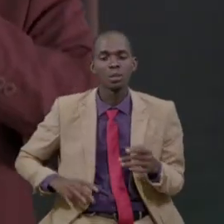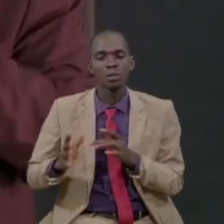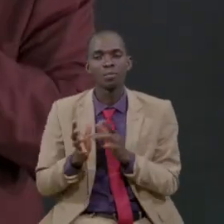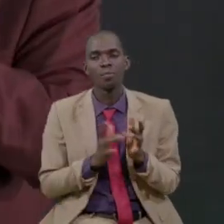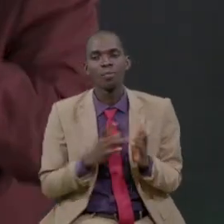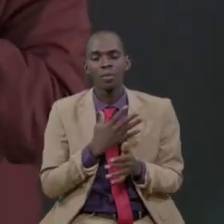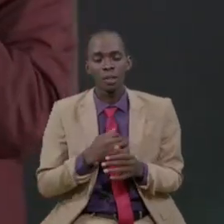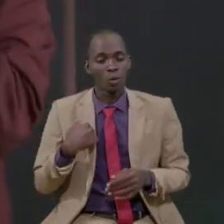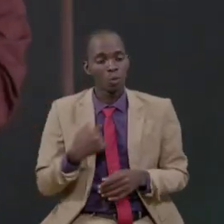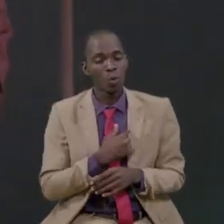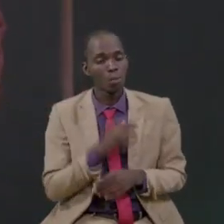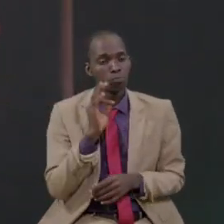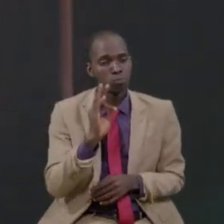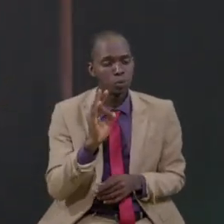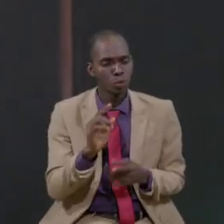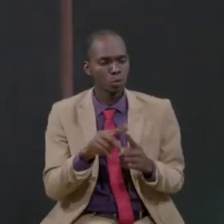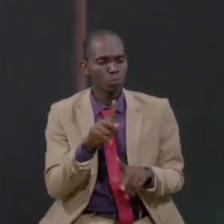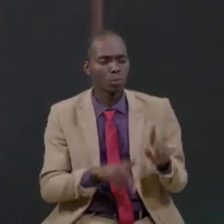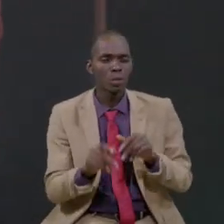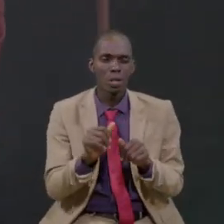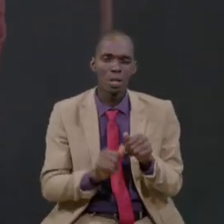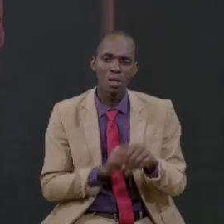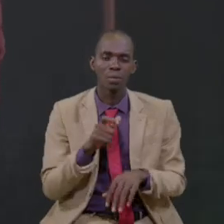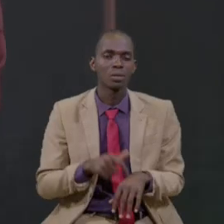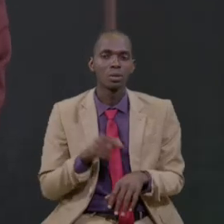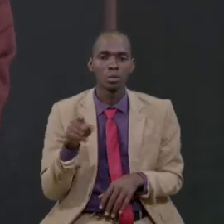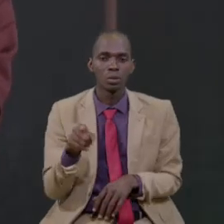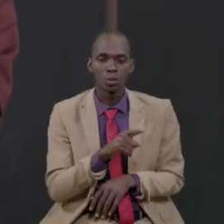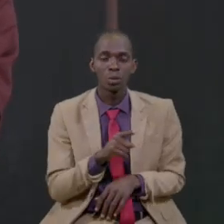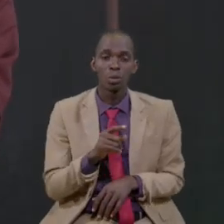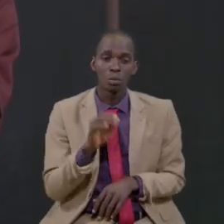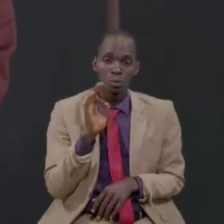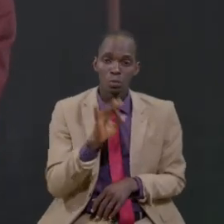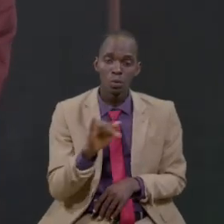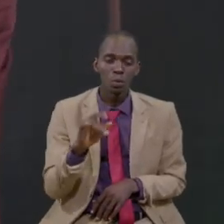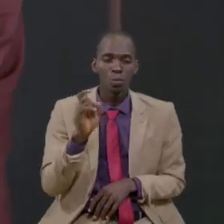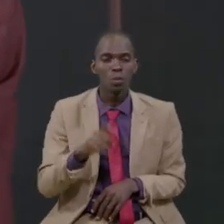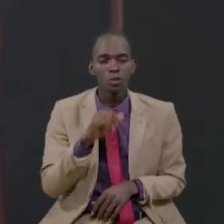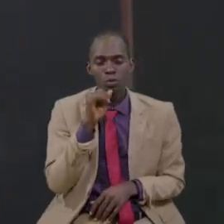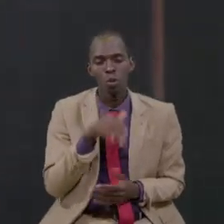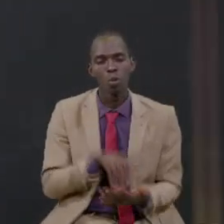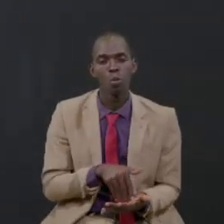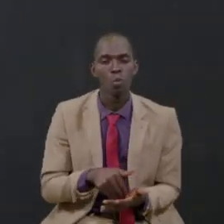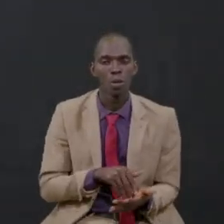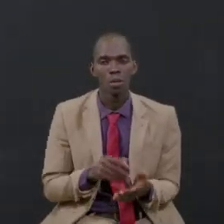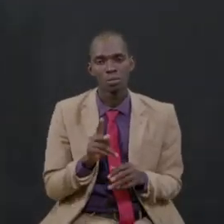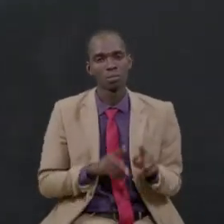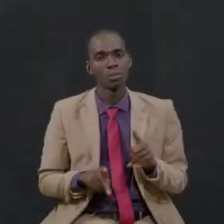every time. Your ministry should not weaken them. Your ministry